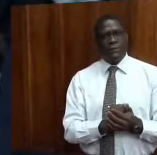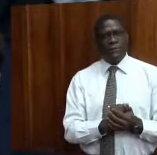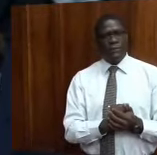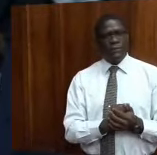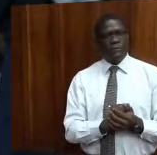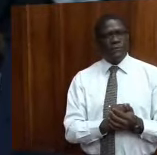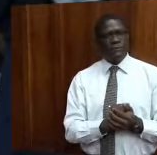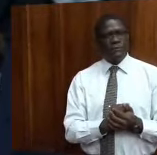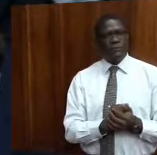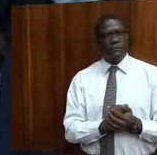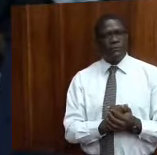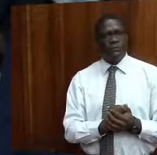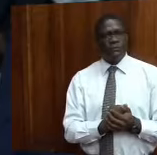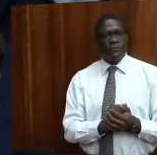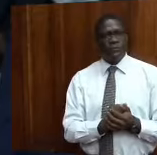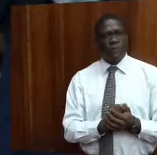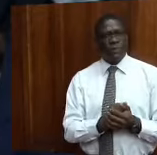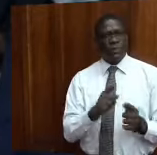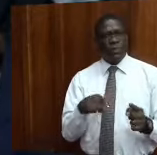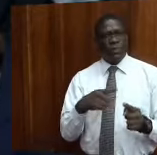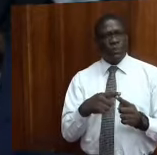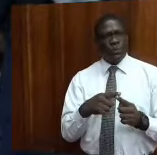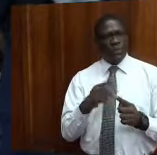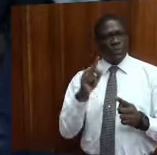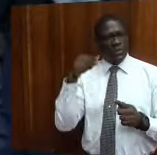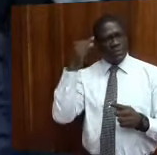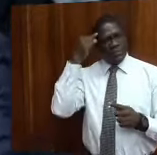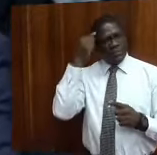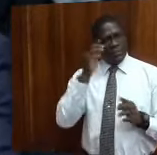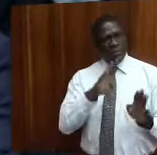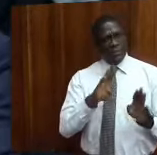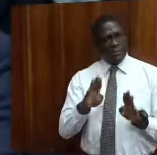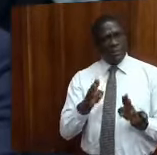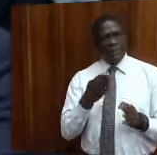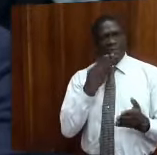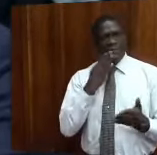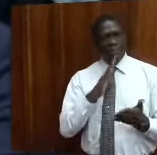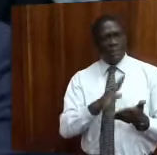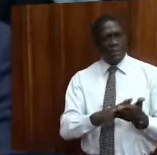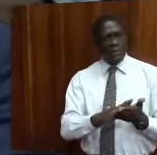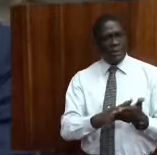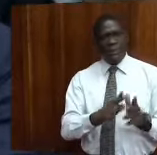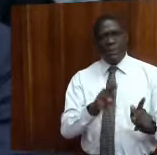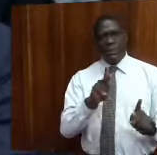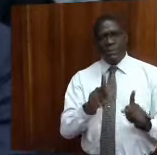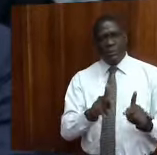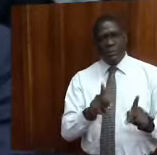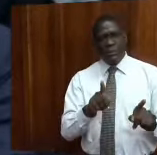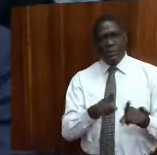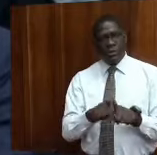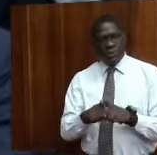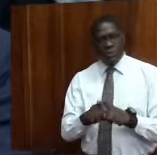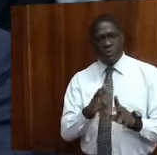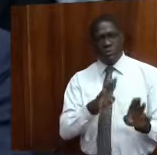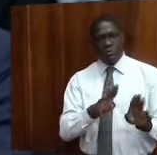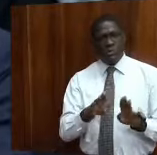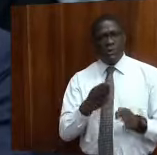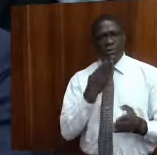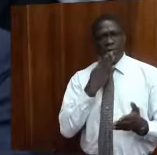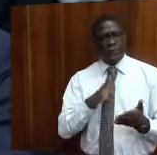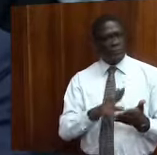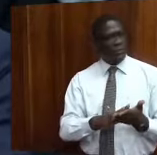that corruption breeds inefficiency, illegal appropriation of wealth, wastage of resources, and